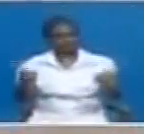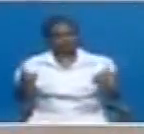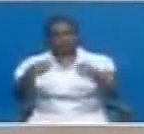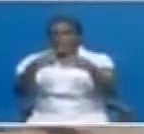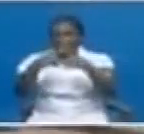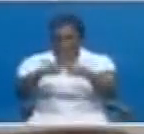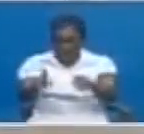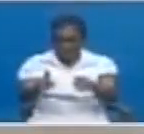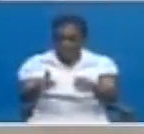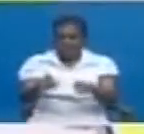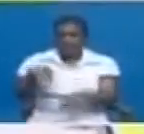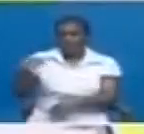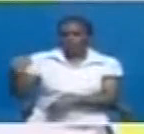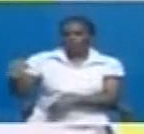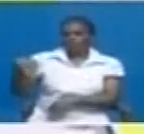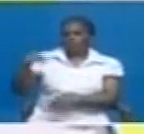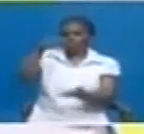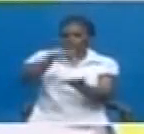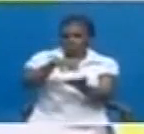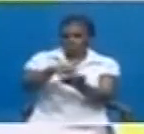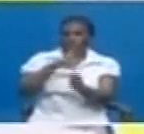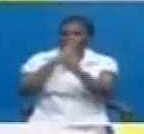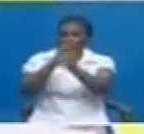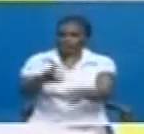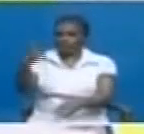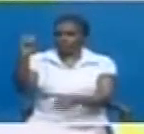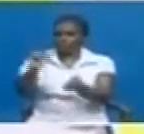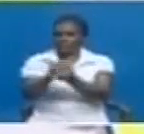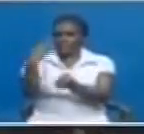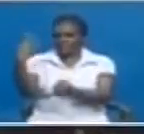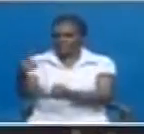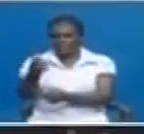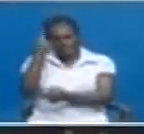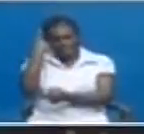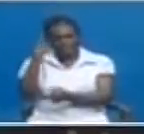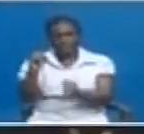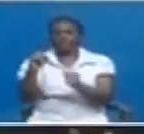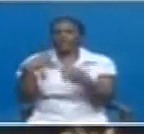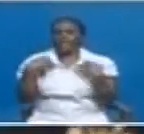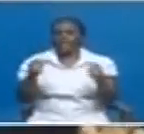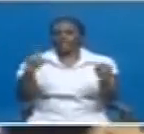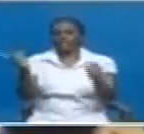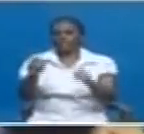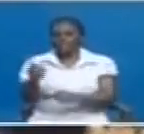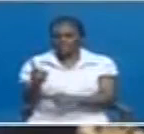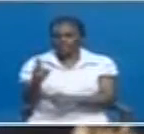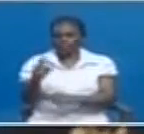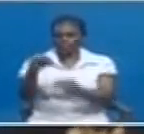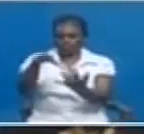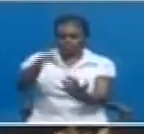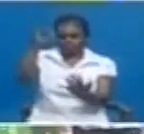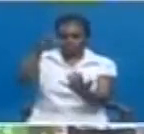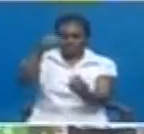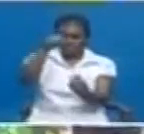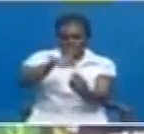se, considering polio cases were reported in 2013, but they could not understand the health ministry's reluctance to sample and